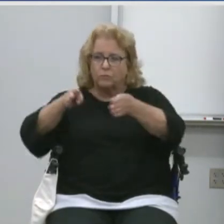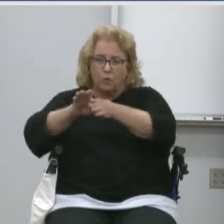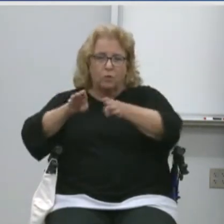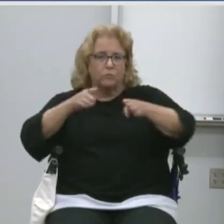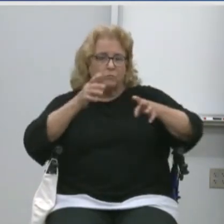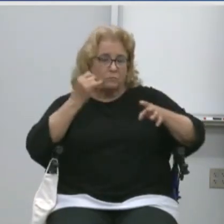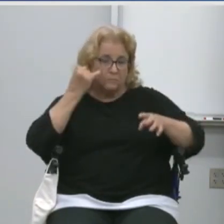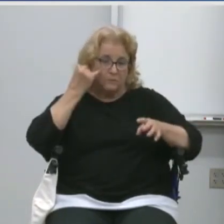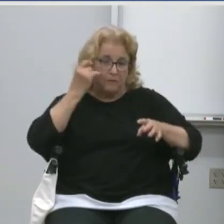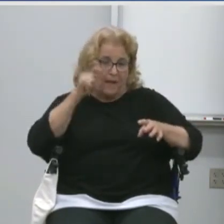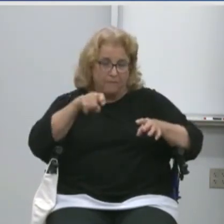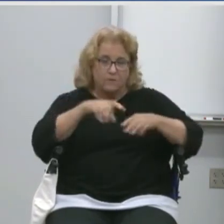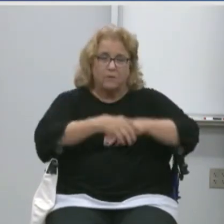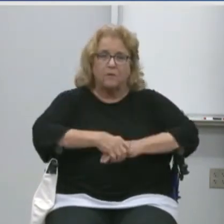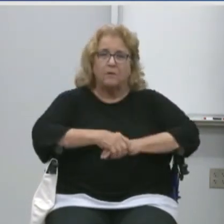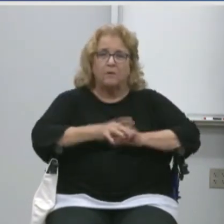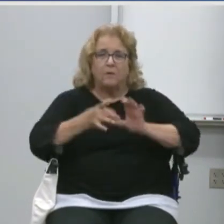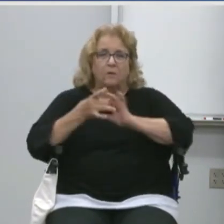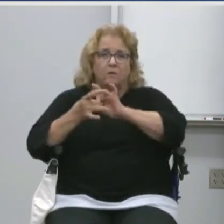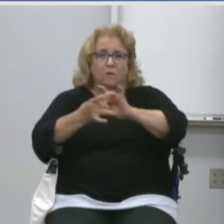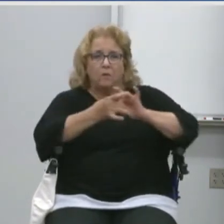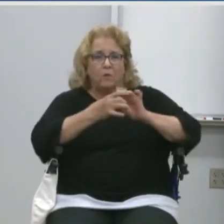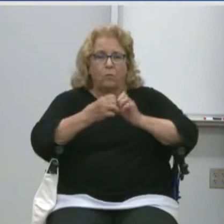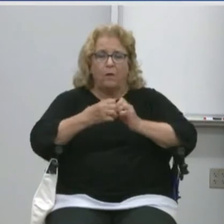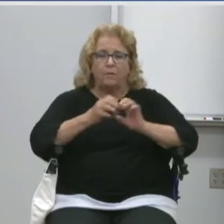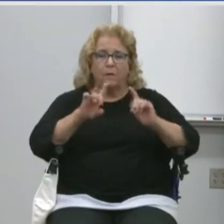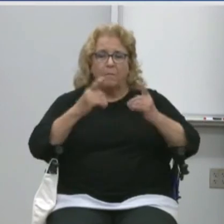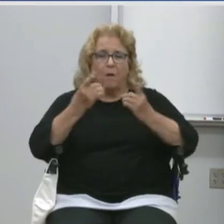we have to coordinate with DOT